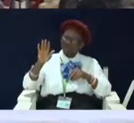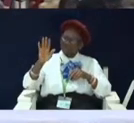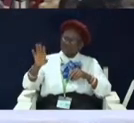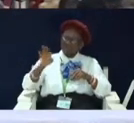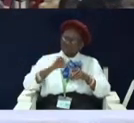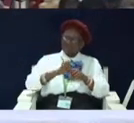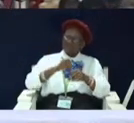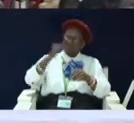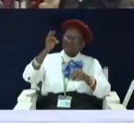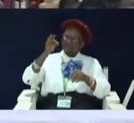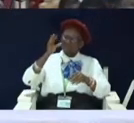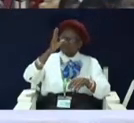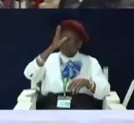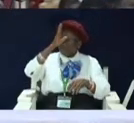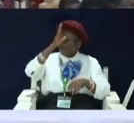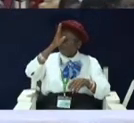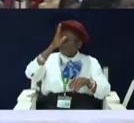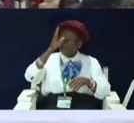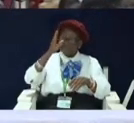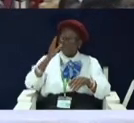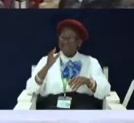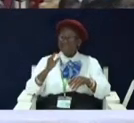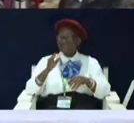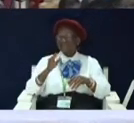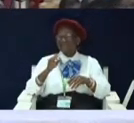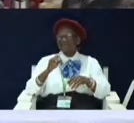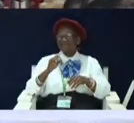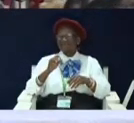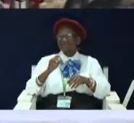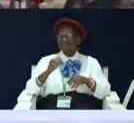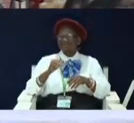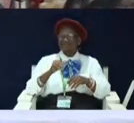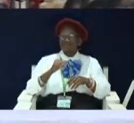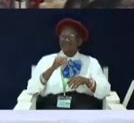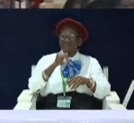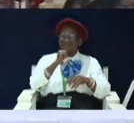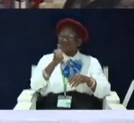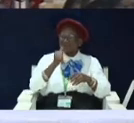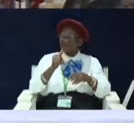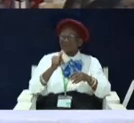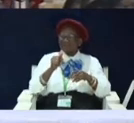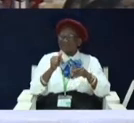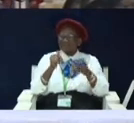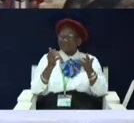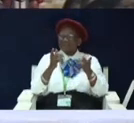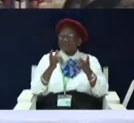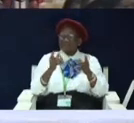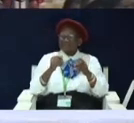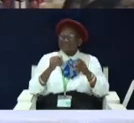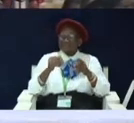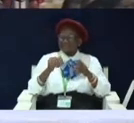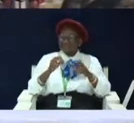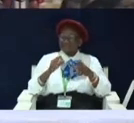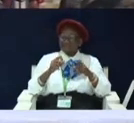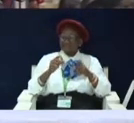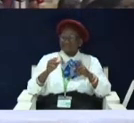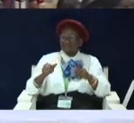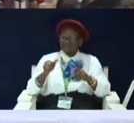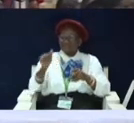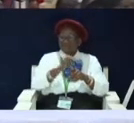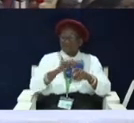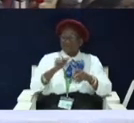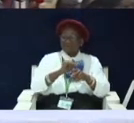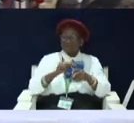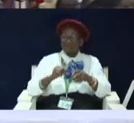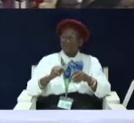Awon kan be ninu wa to je pe oro baba re ninu Oluwa yen a o ti mo ni okunkundun.